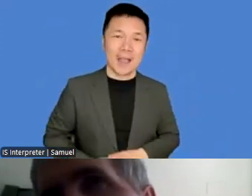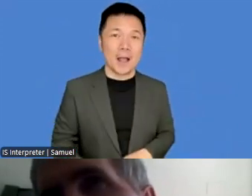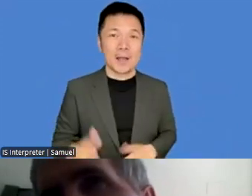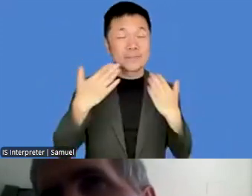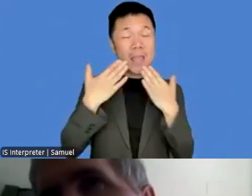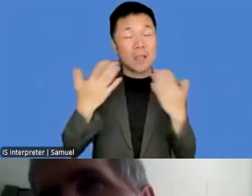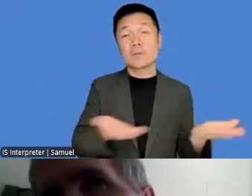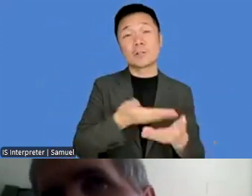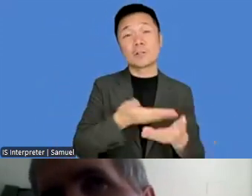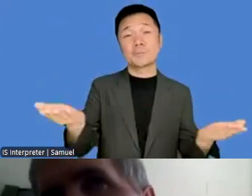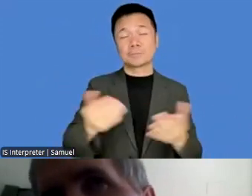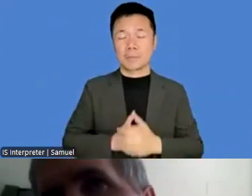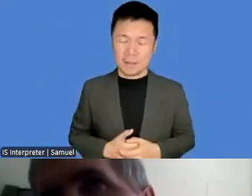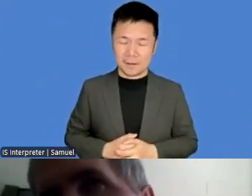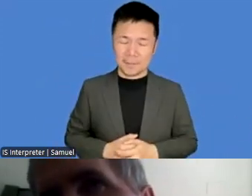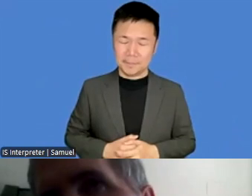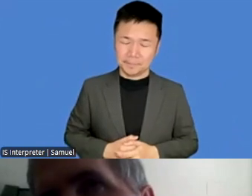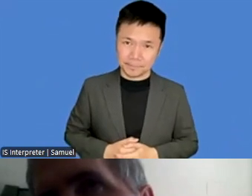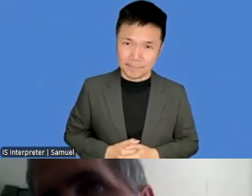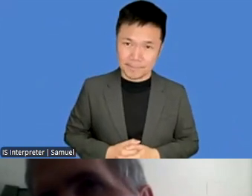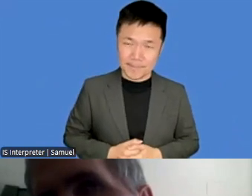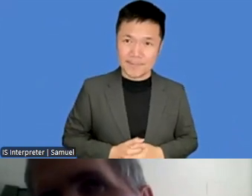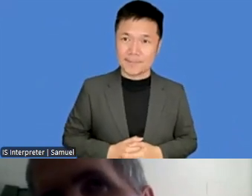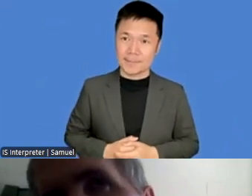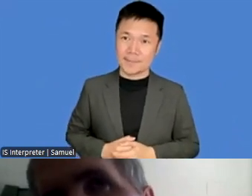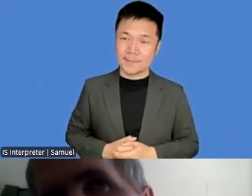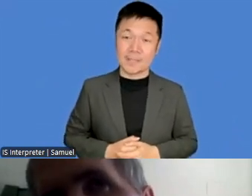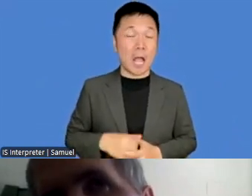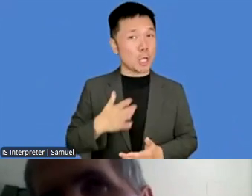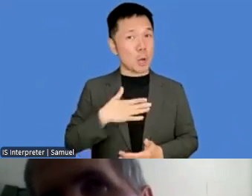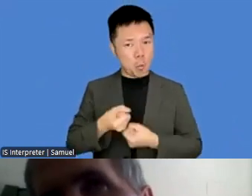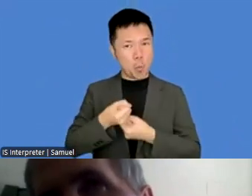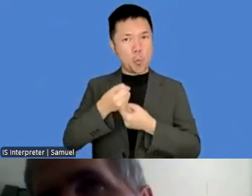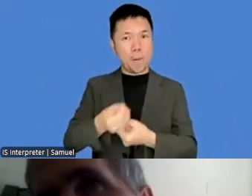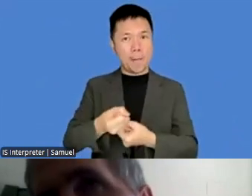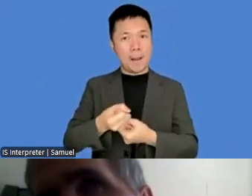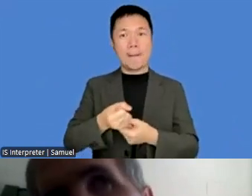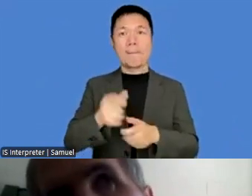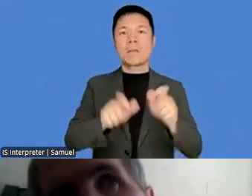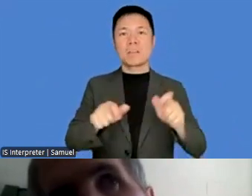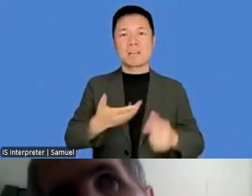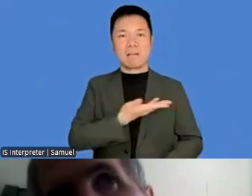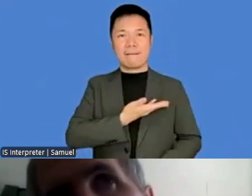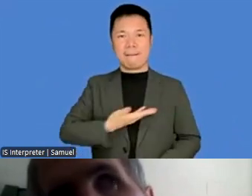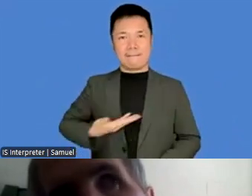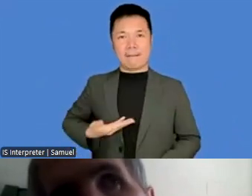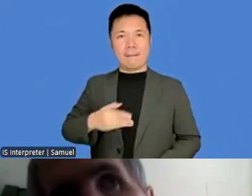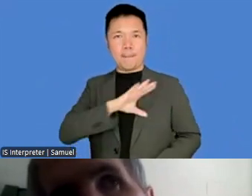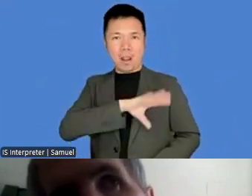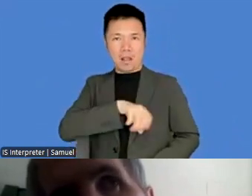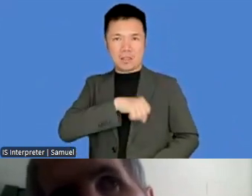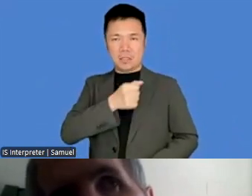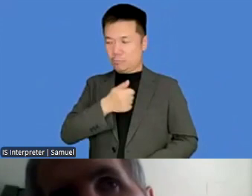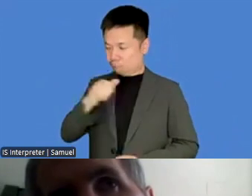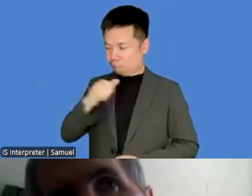you to let me to bring the voice of the people of Gaza here with you. I